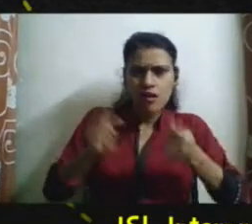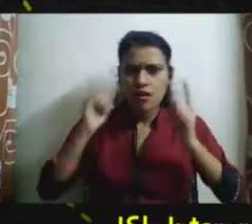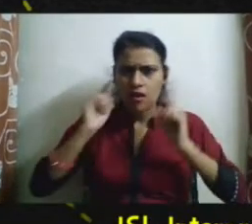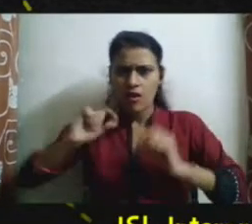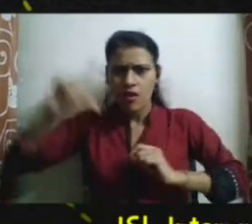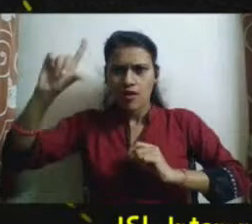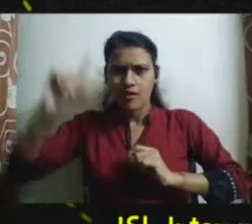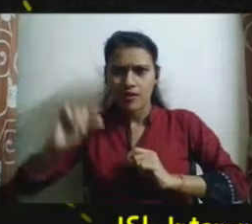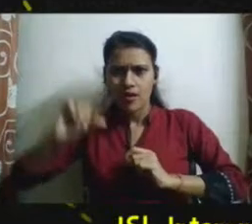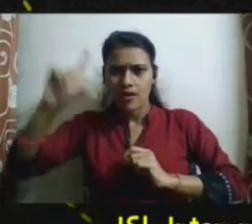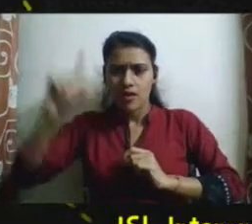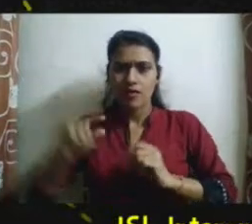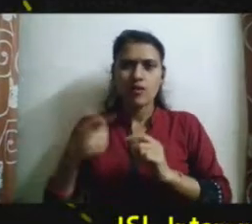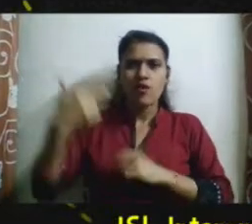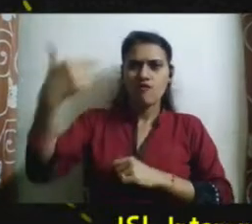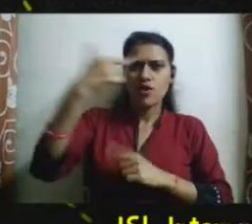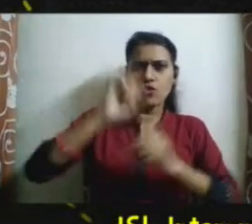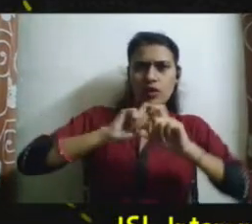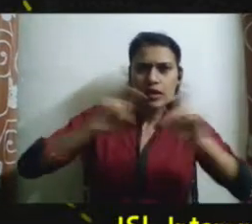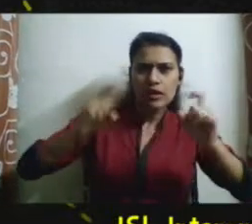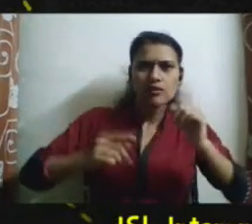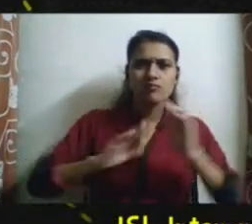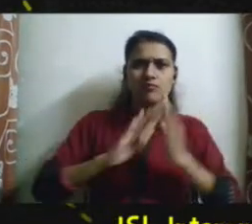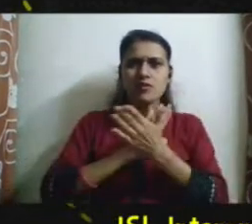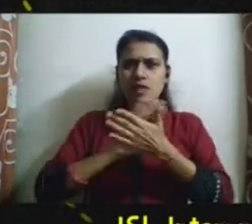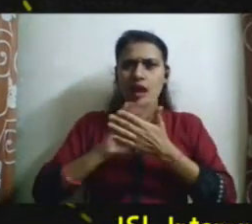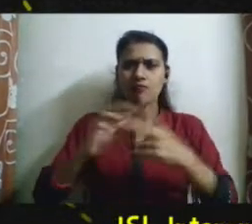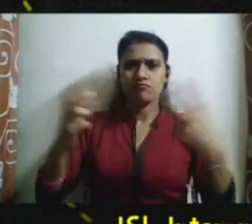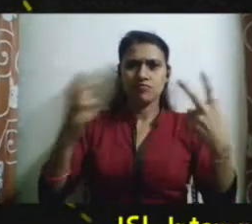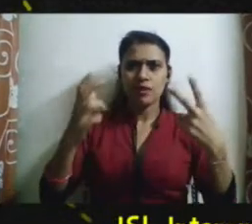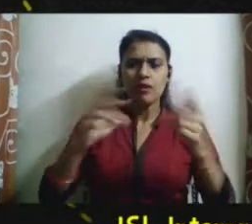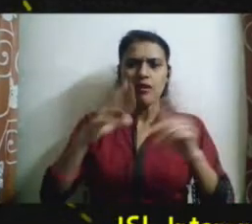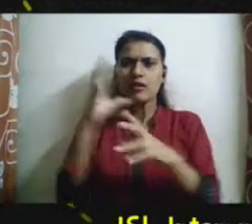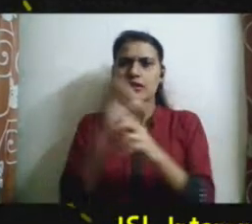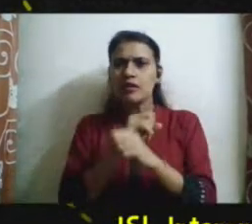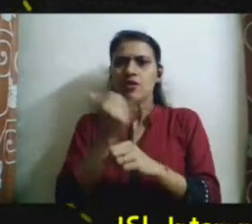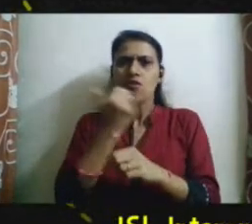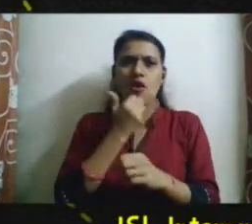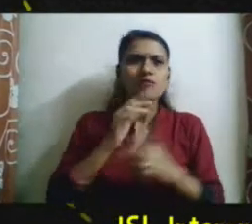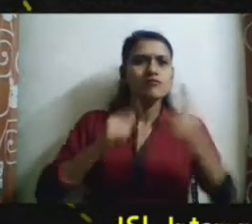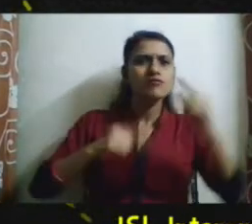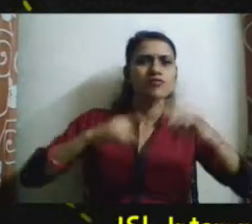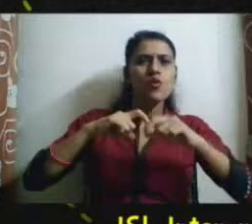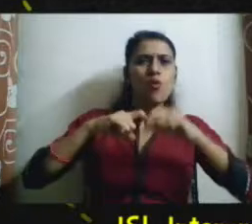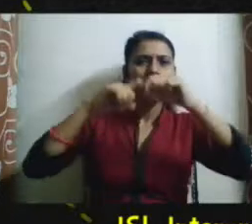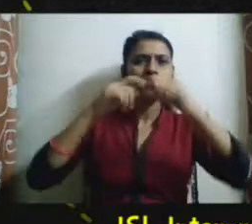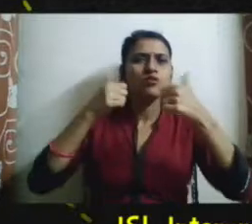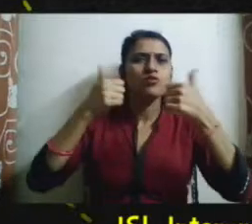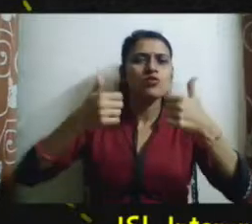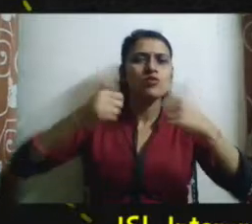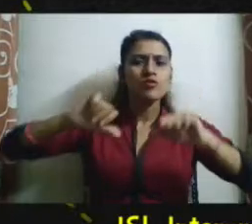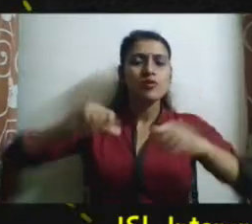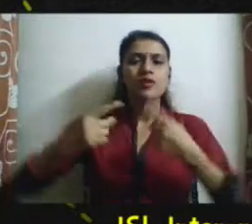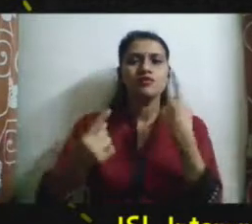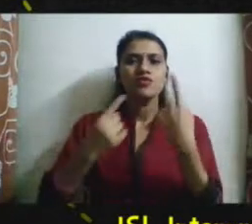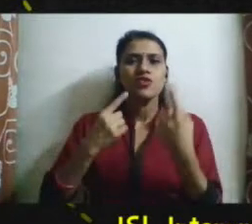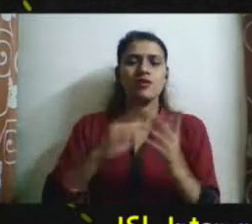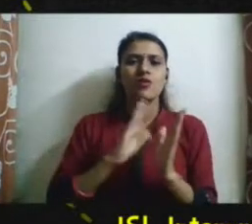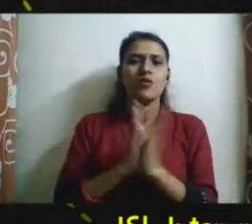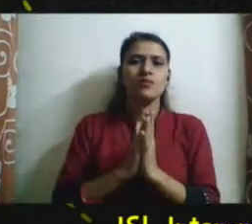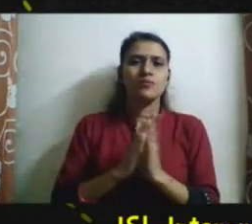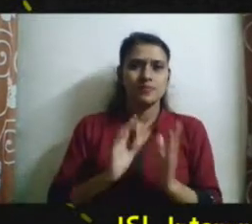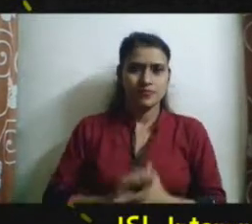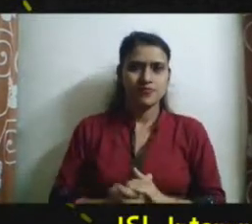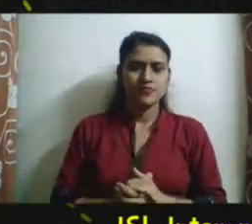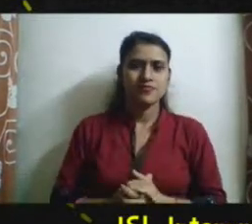video quality checks to make sure everything is tip top and good quality for everybody who's tuning in. And